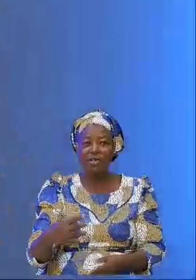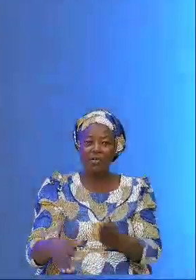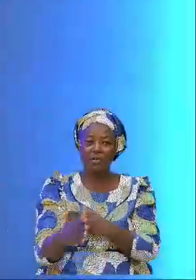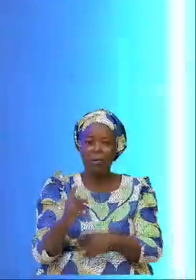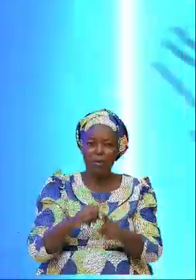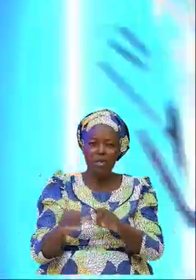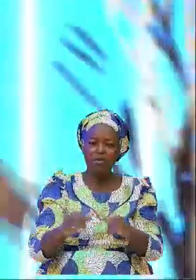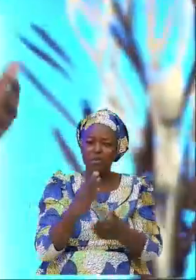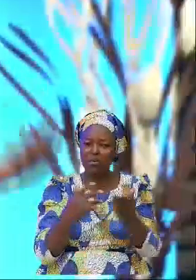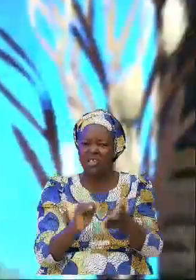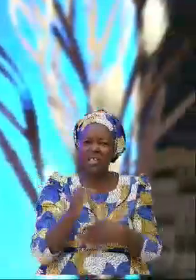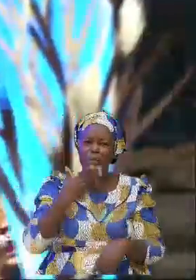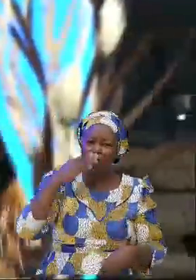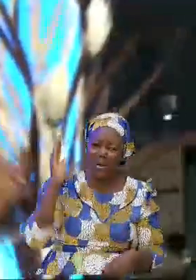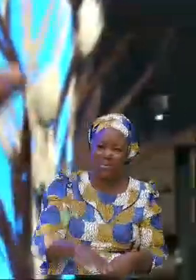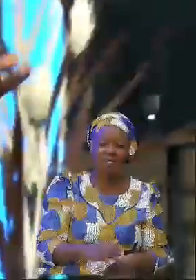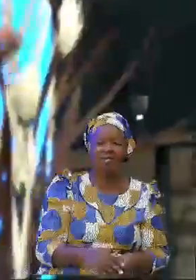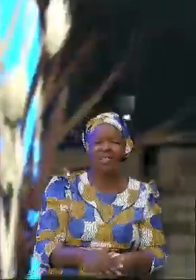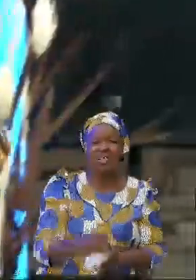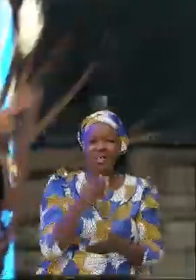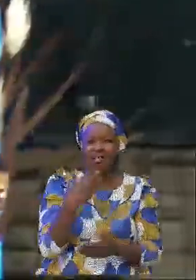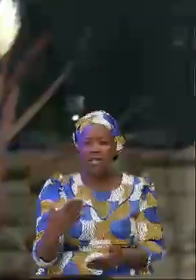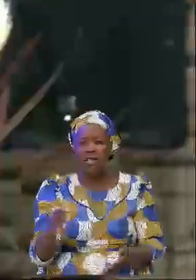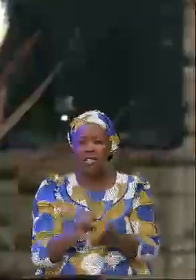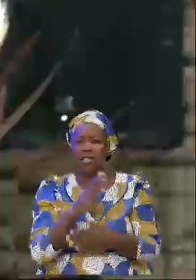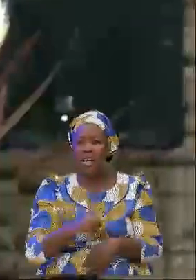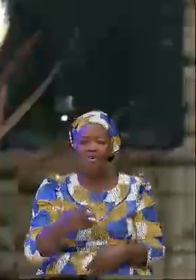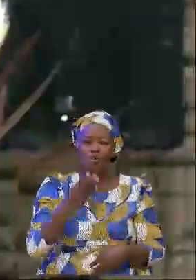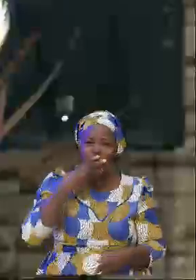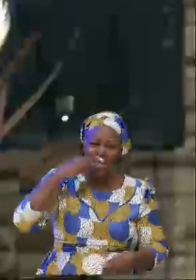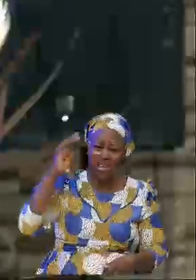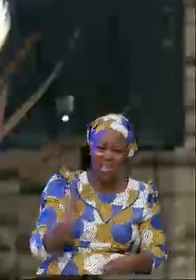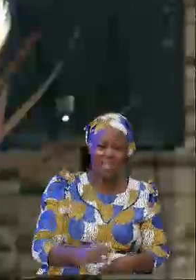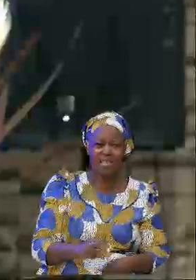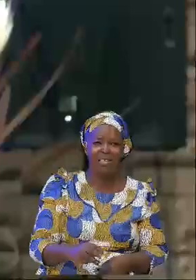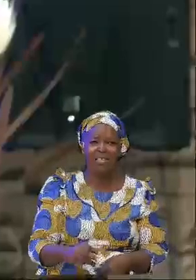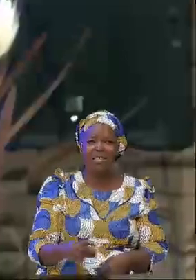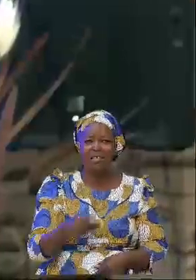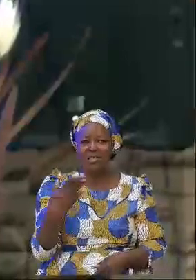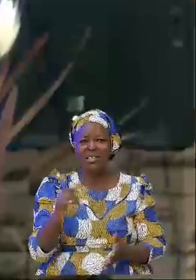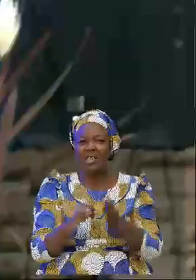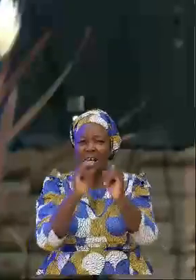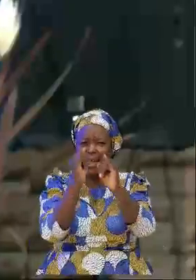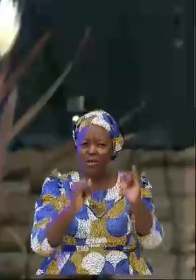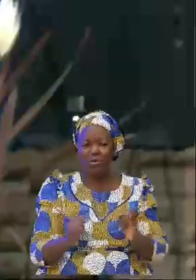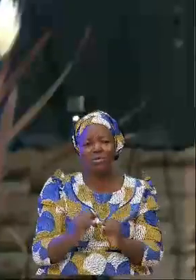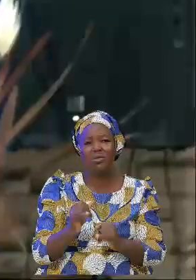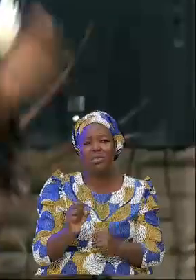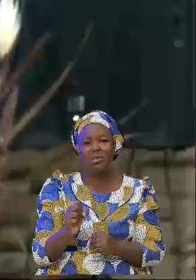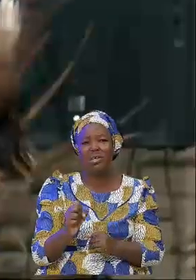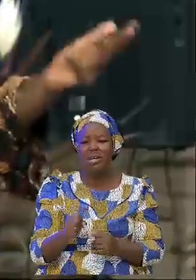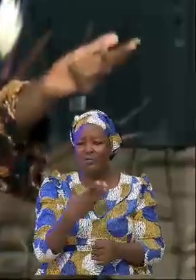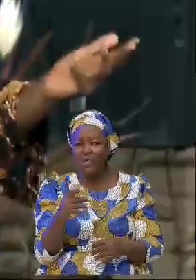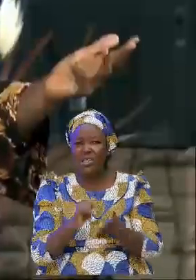are born again, they say they are children of, and then they do something devilish. They do something diabolical. They